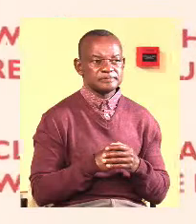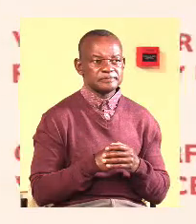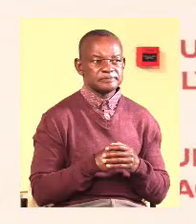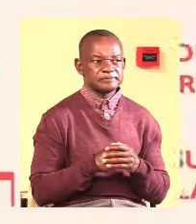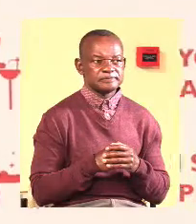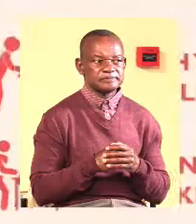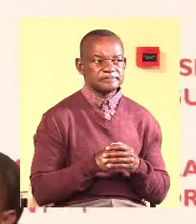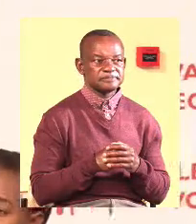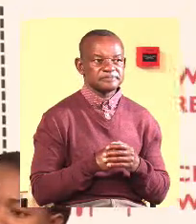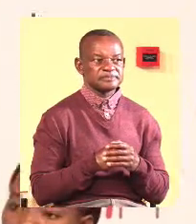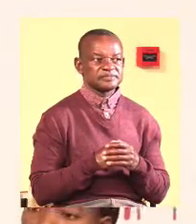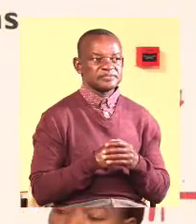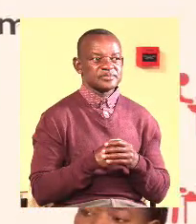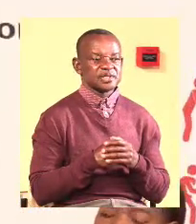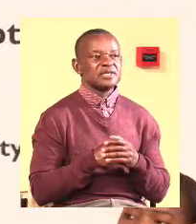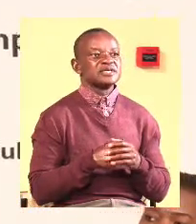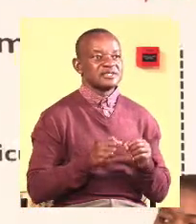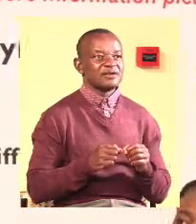answer more questions on that.